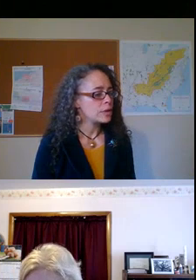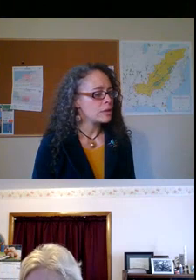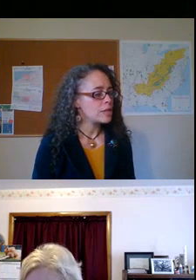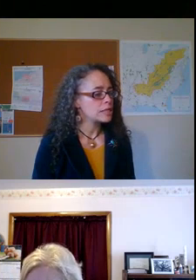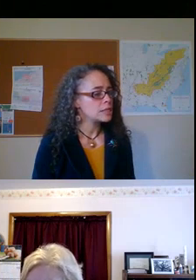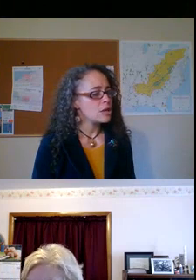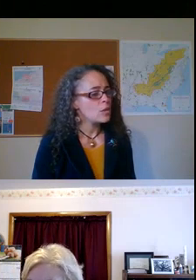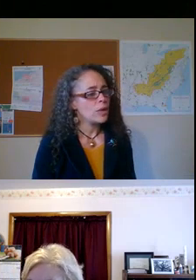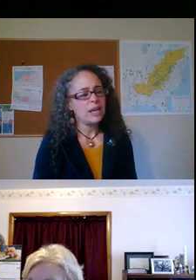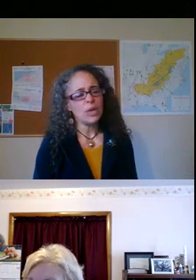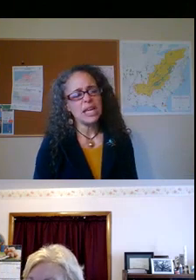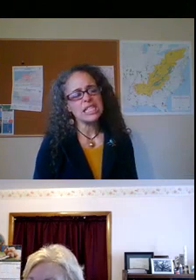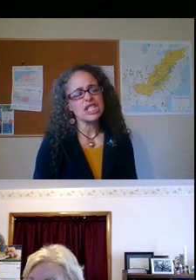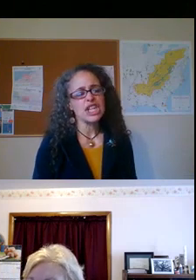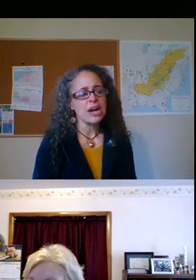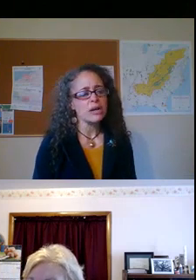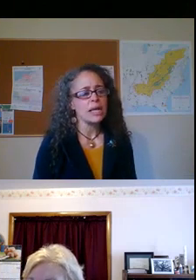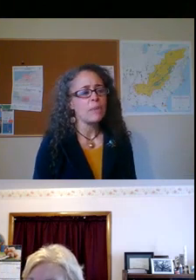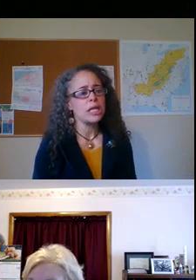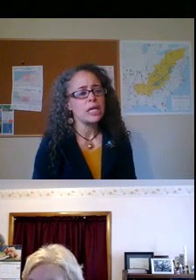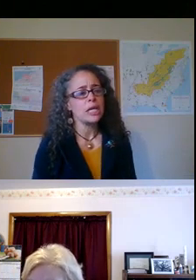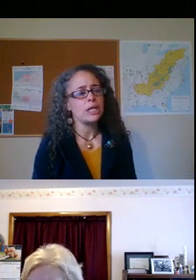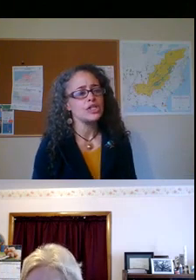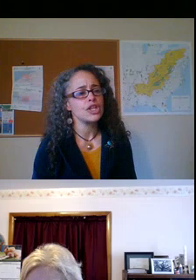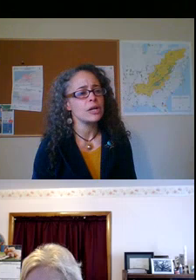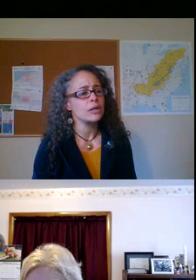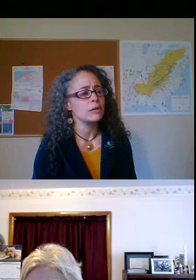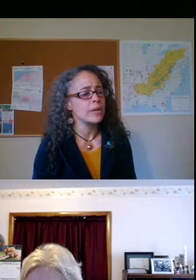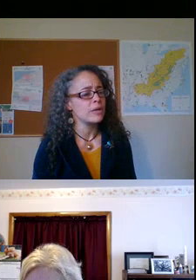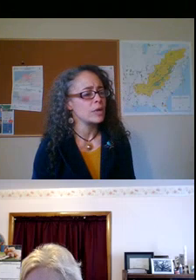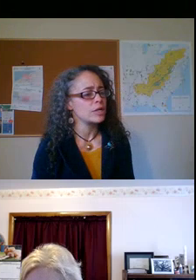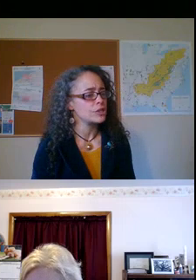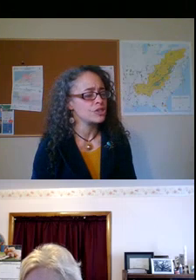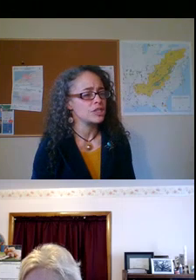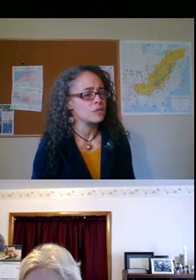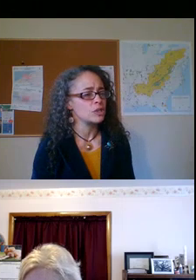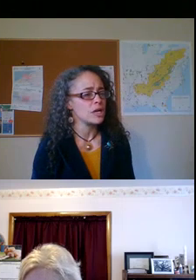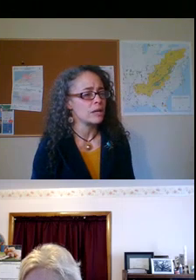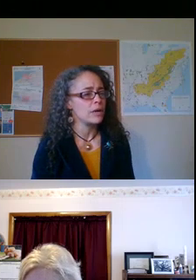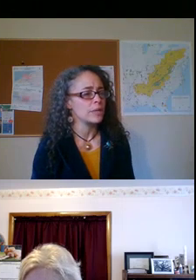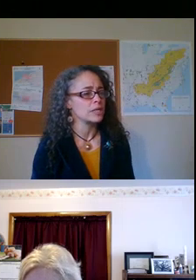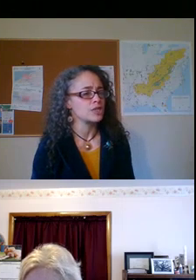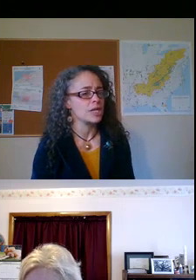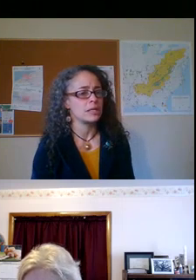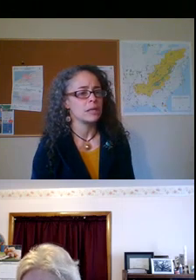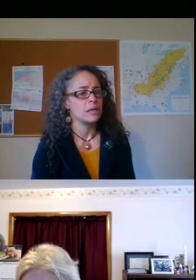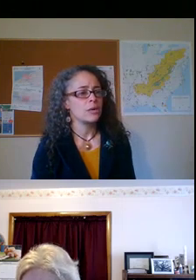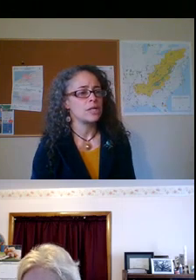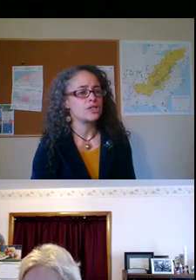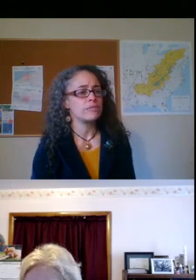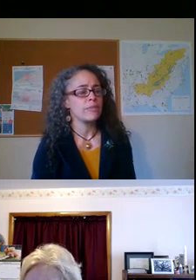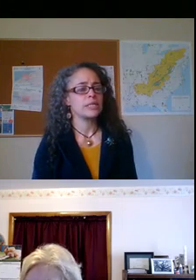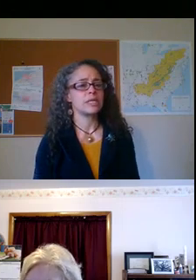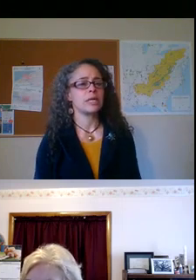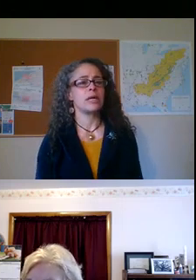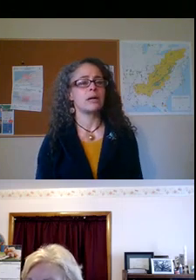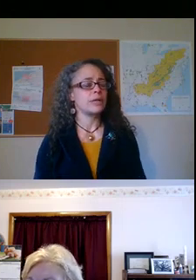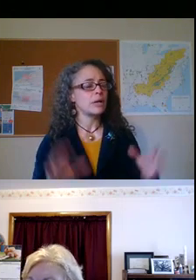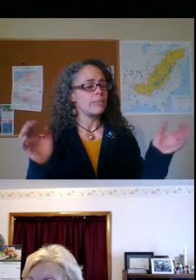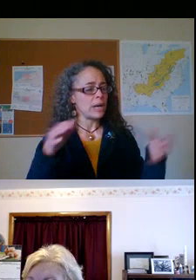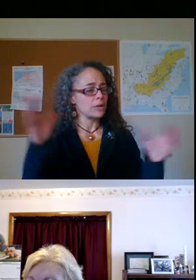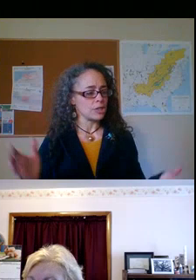myself in this. Would anyone like to share? Like Pauline shared a little bit of what she was talking about because she had the question about